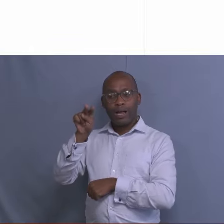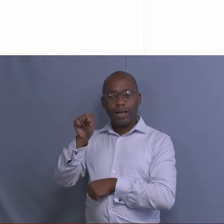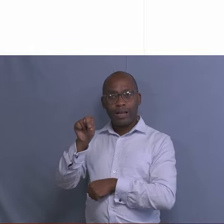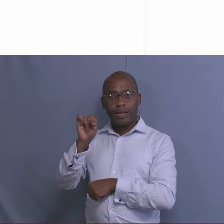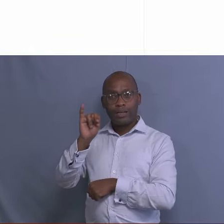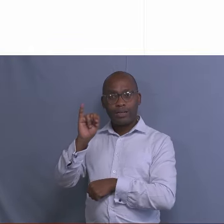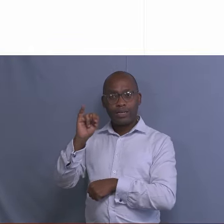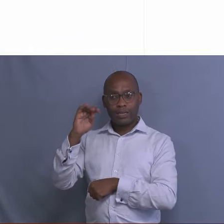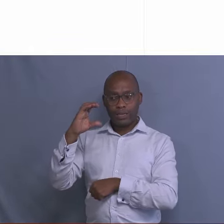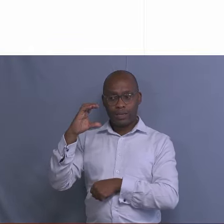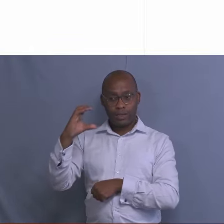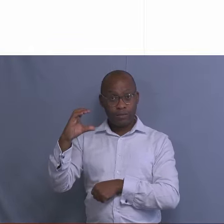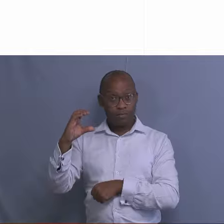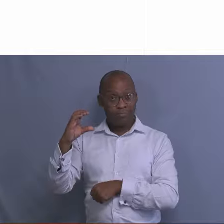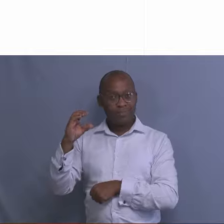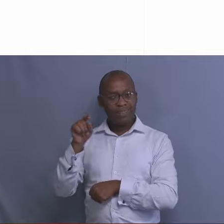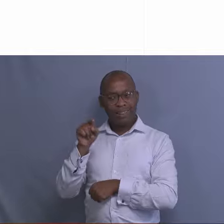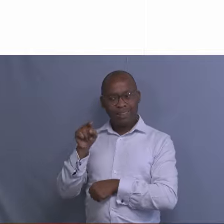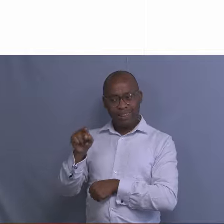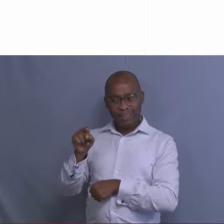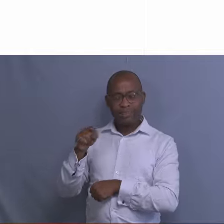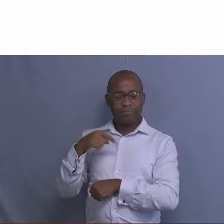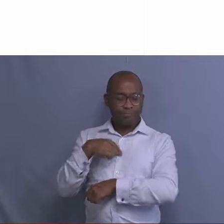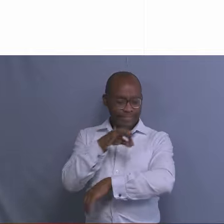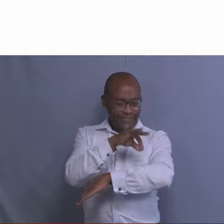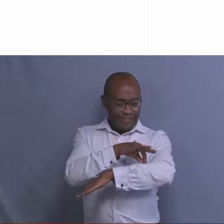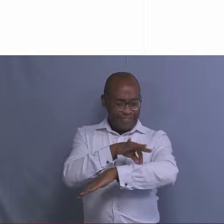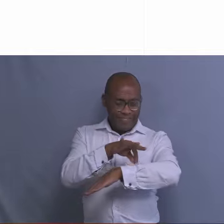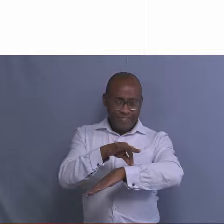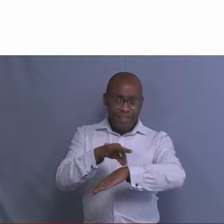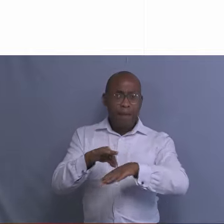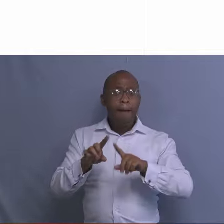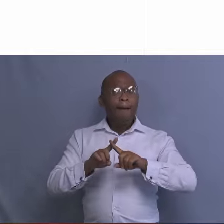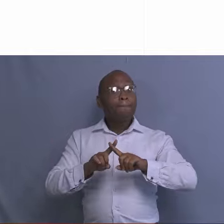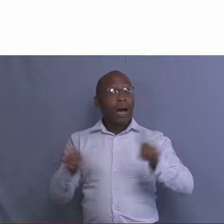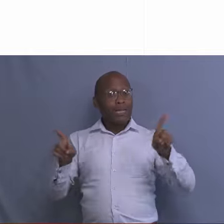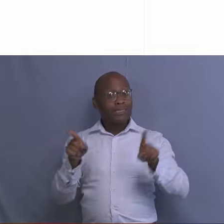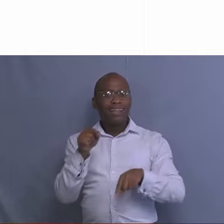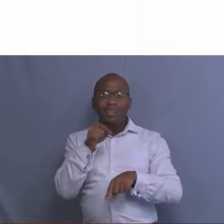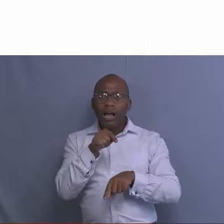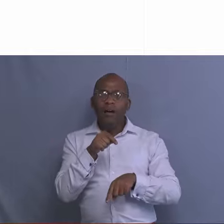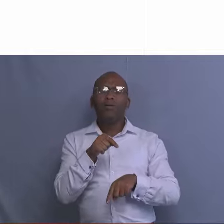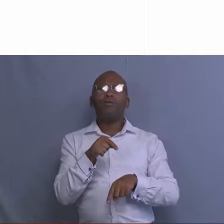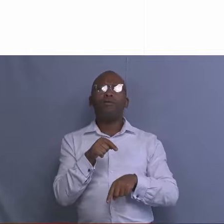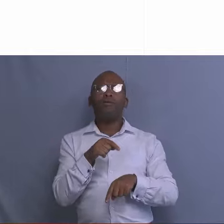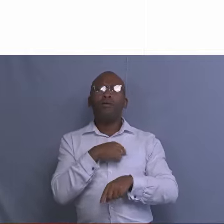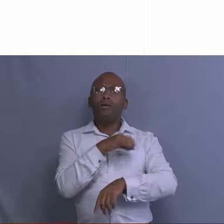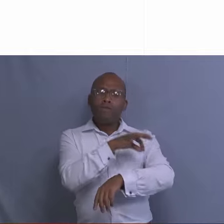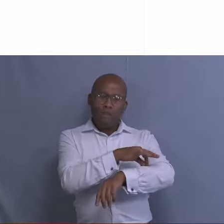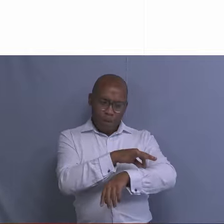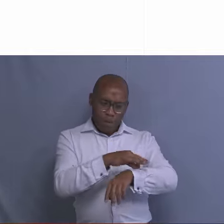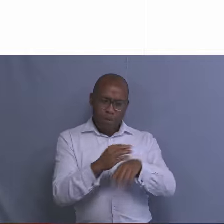method of crops that excludes chemicals and